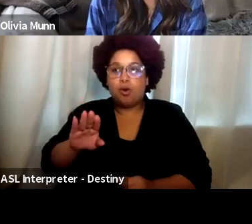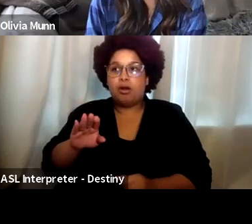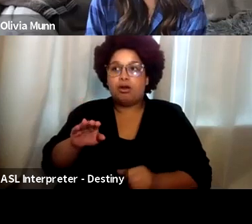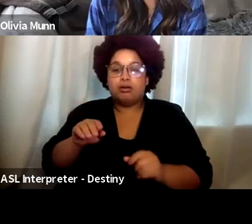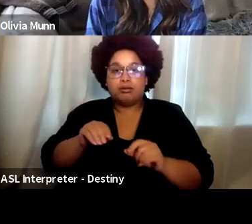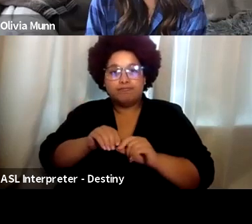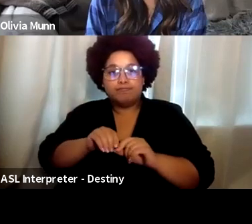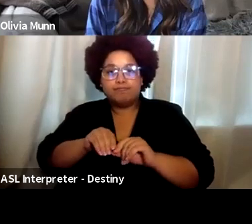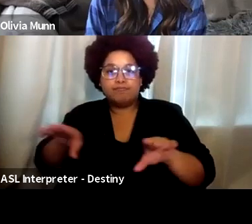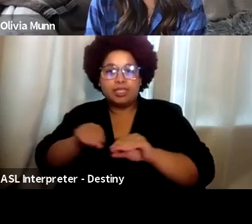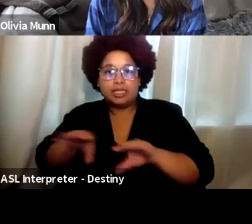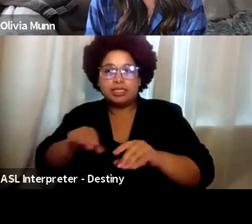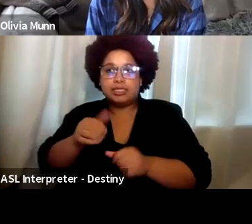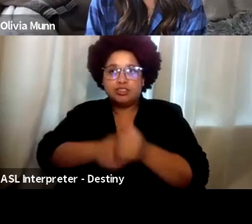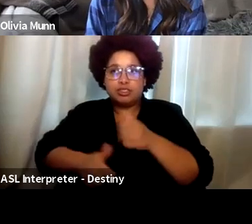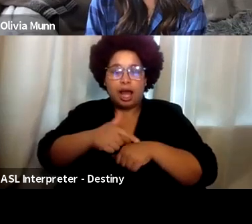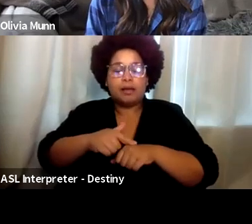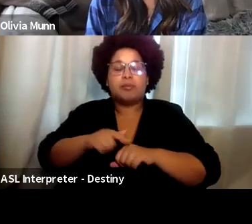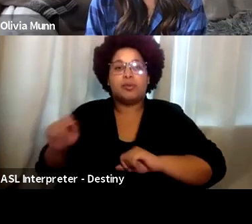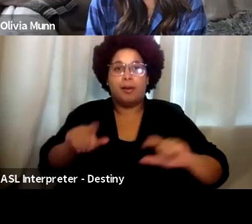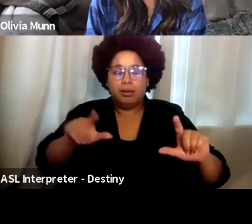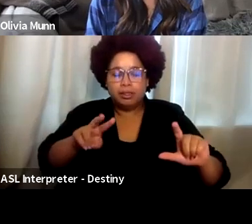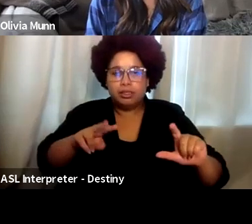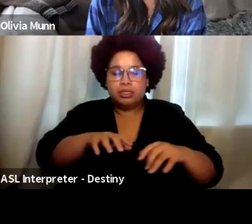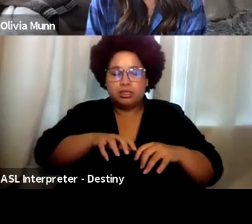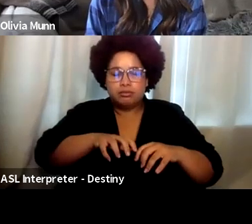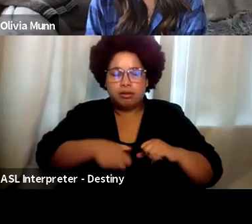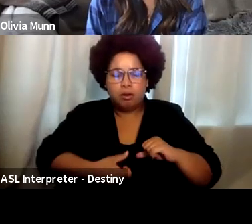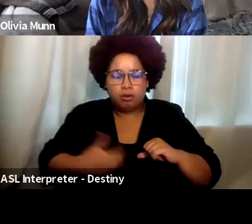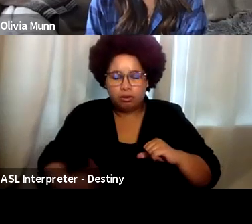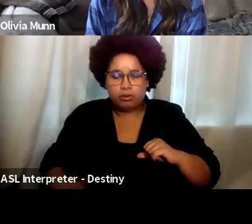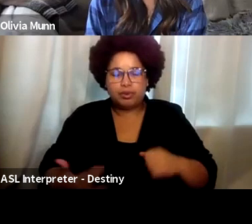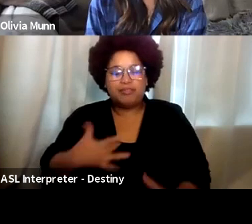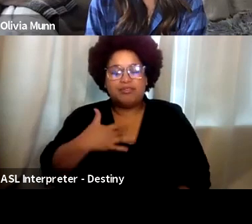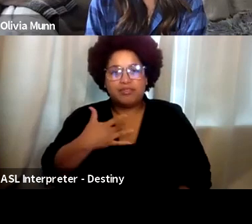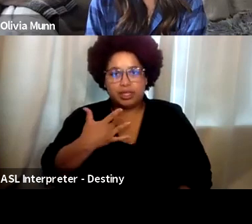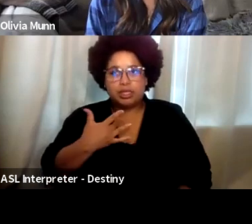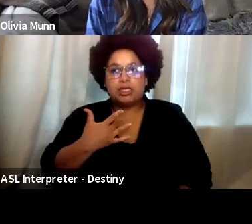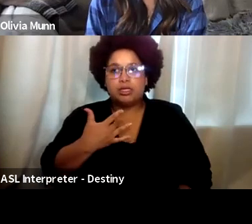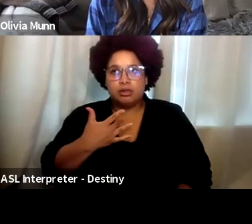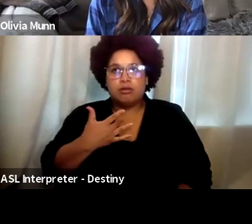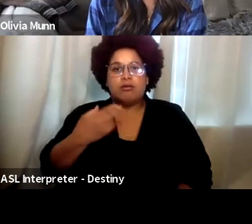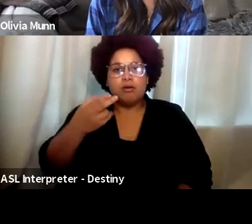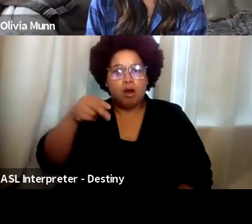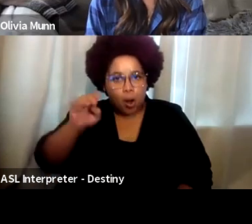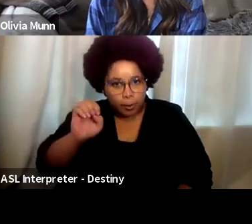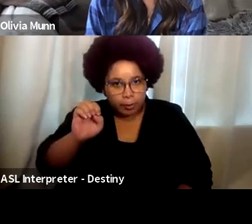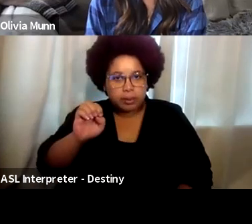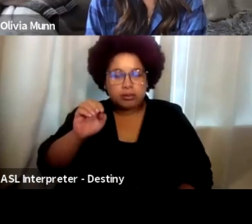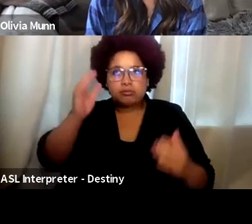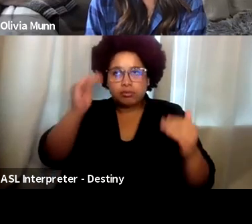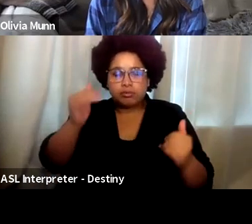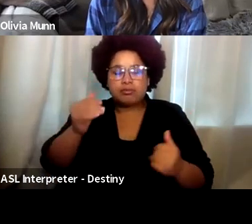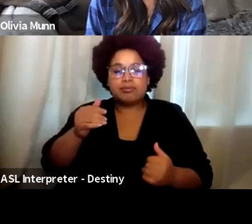time you pop up. And so for myself, I do feel a sense of hope. I do feel this sense of community really,